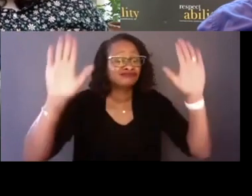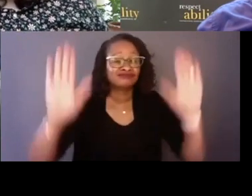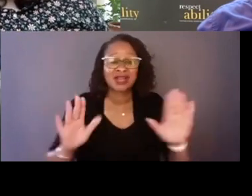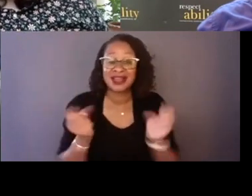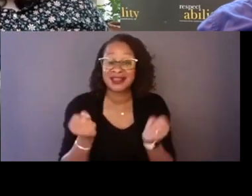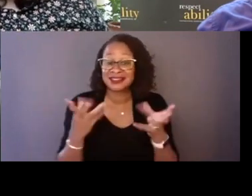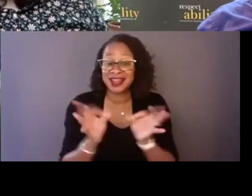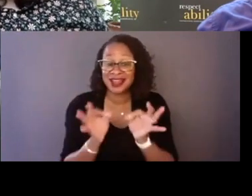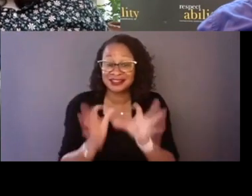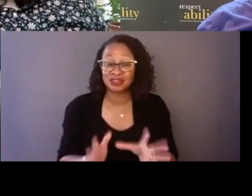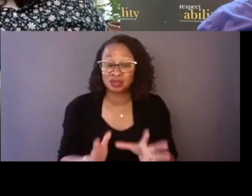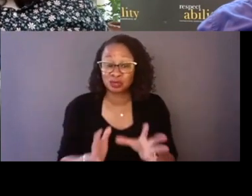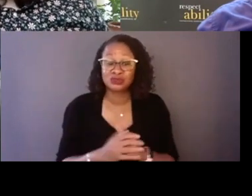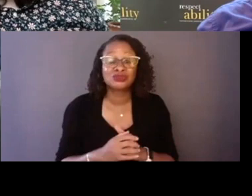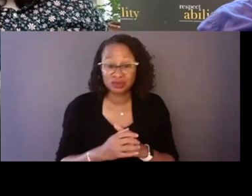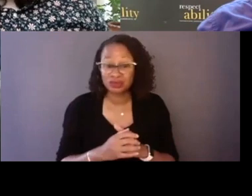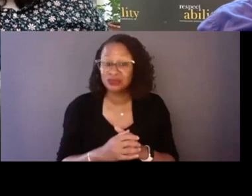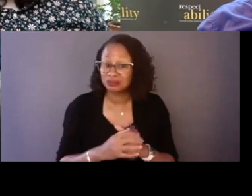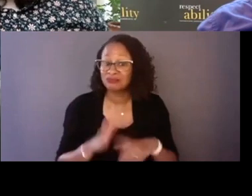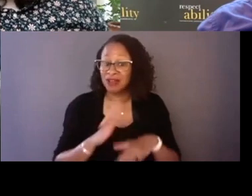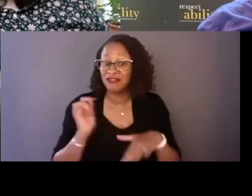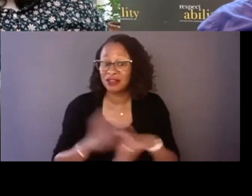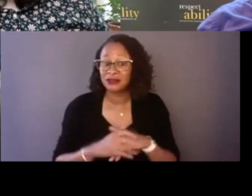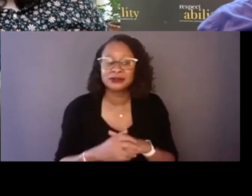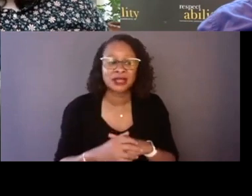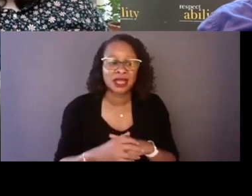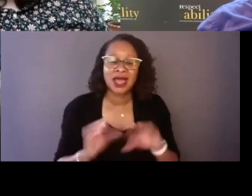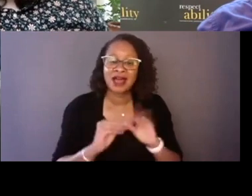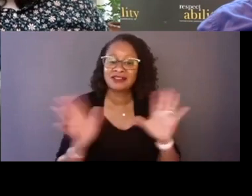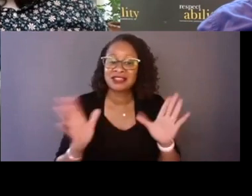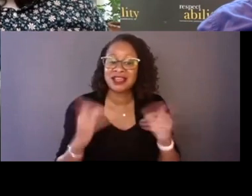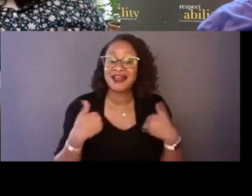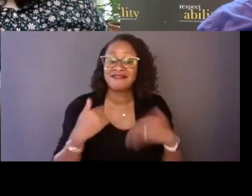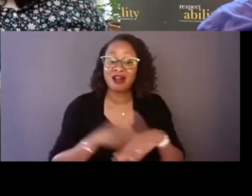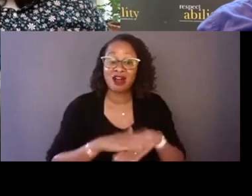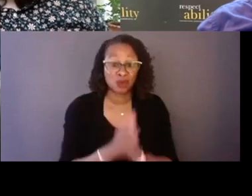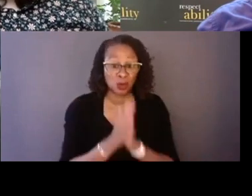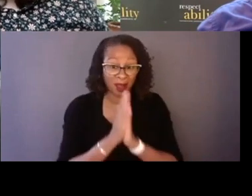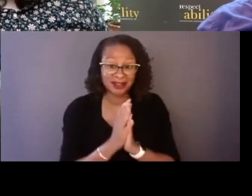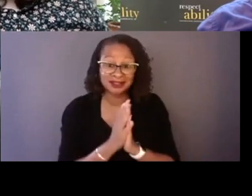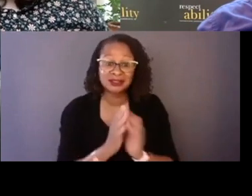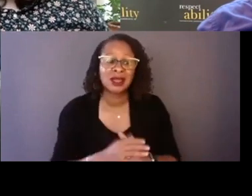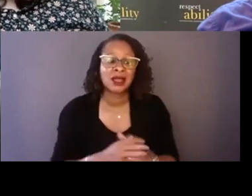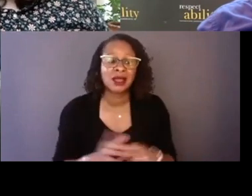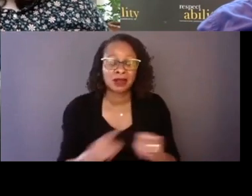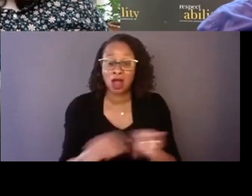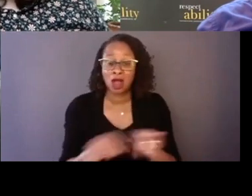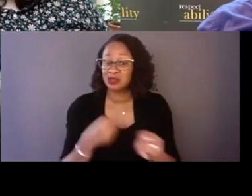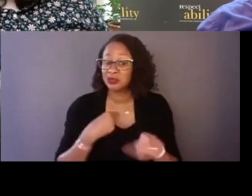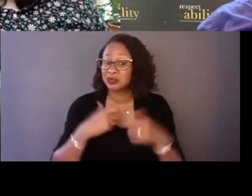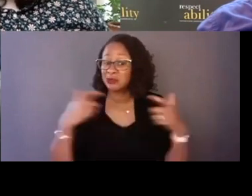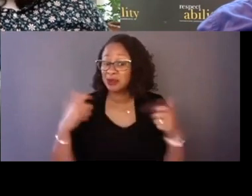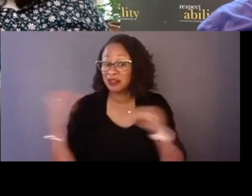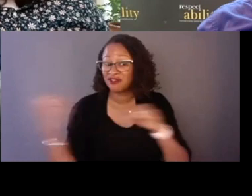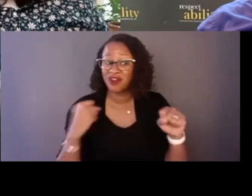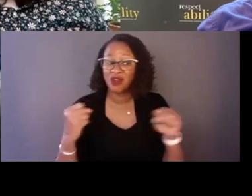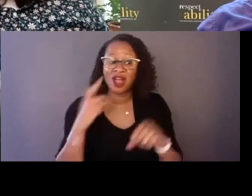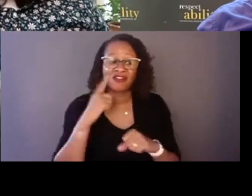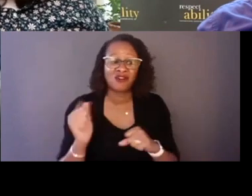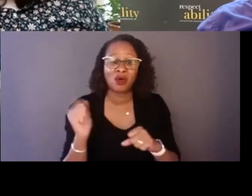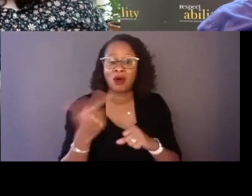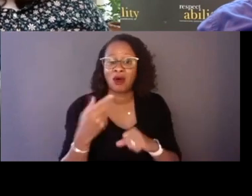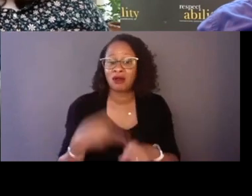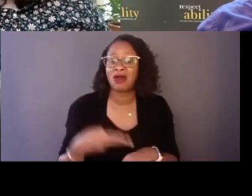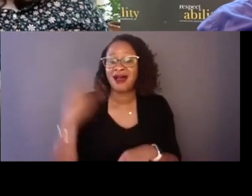language interpreters, we obviously have on request. But I was also a big fighter that I thought on all the high